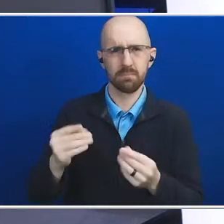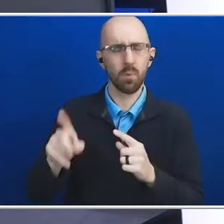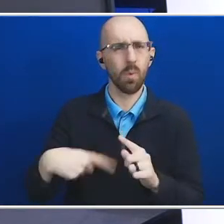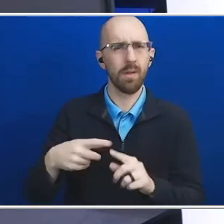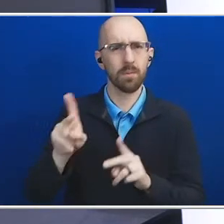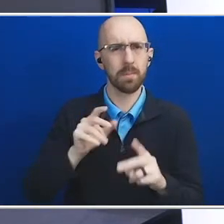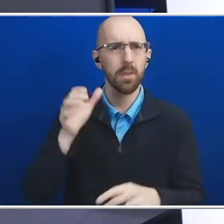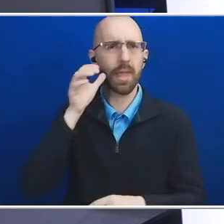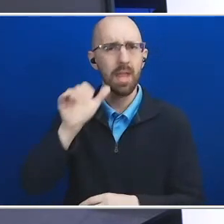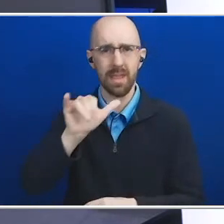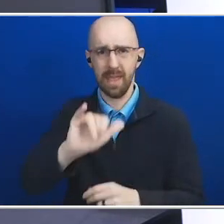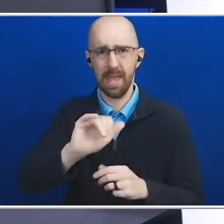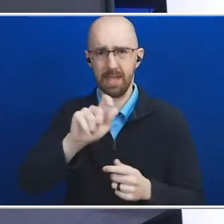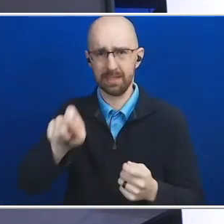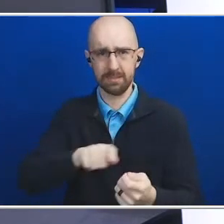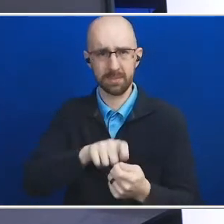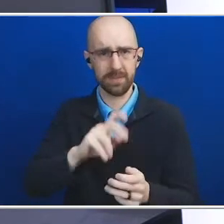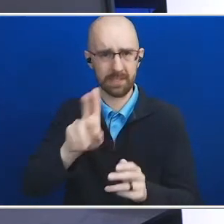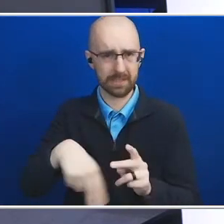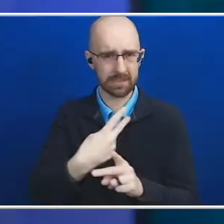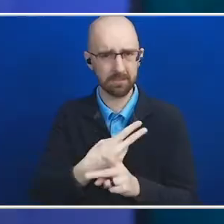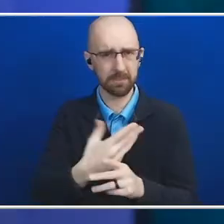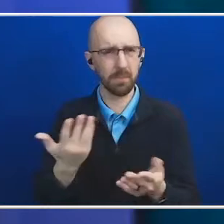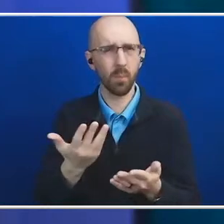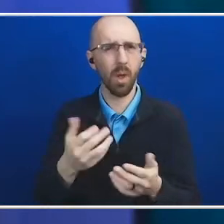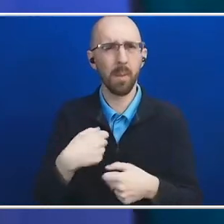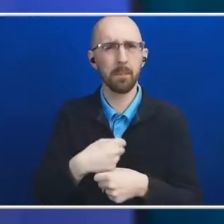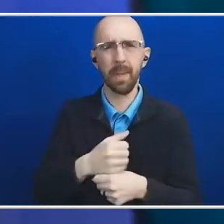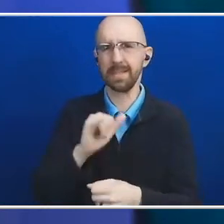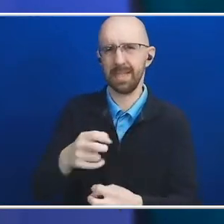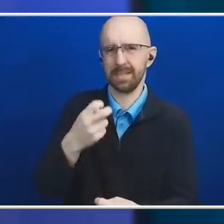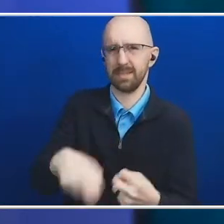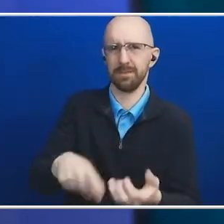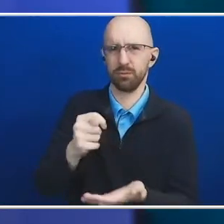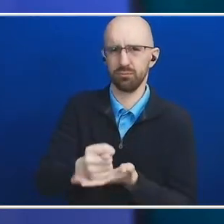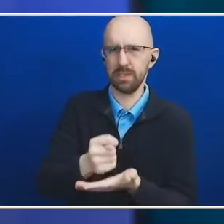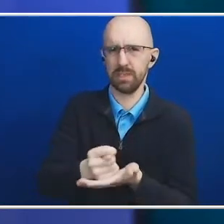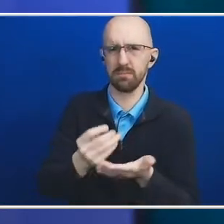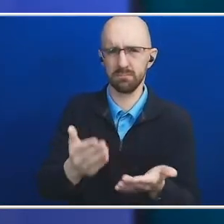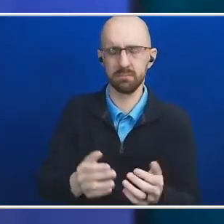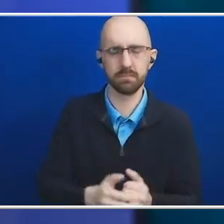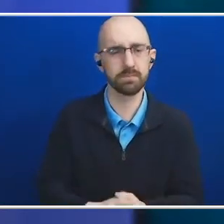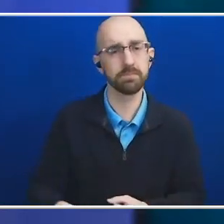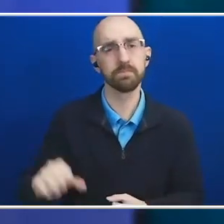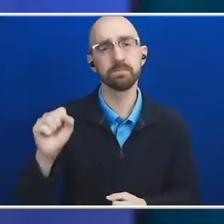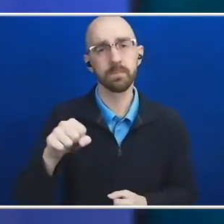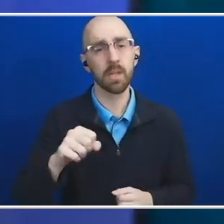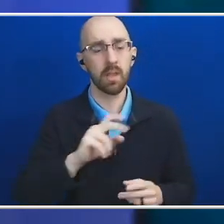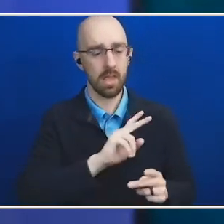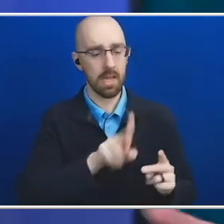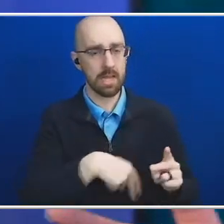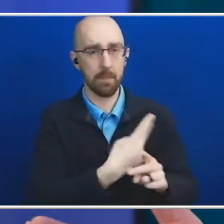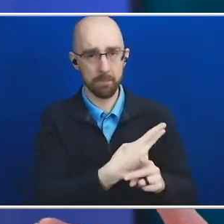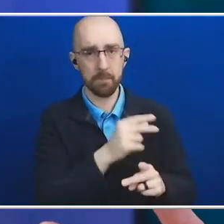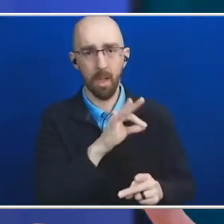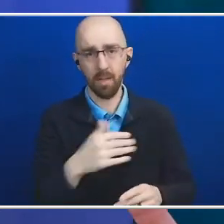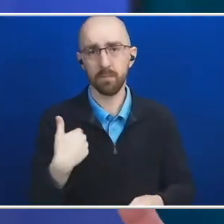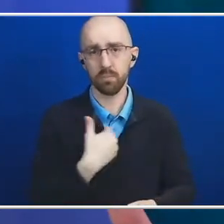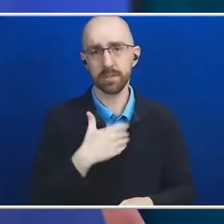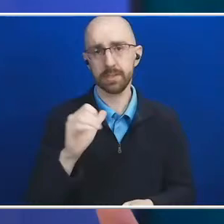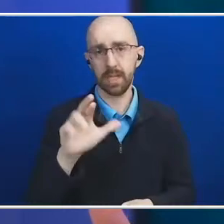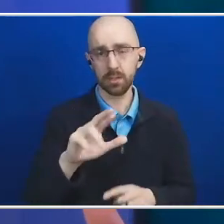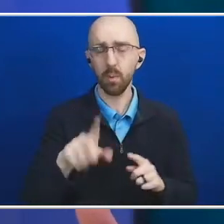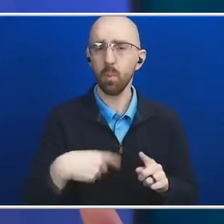type, and then what makes it difficult to treat? Yeah. So from the type of breast cancer, whenever we look at